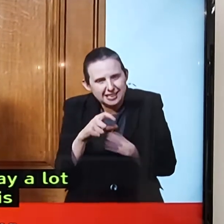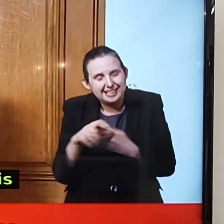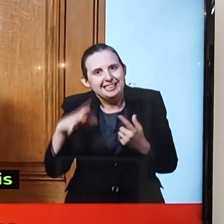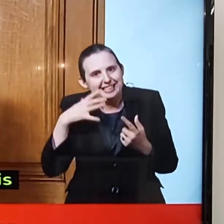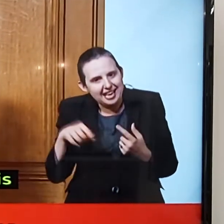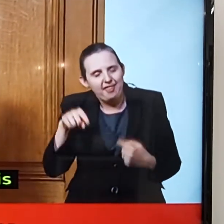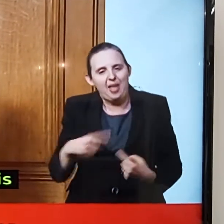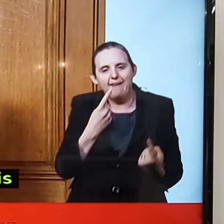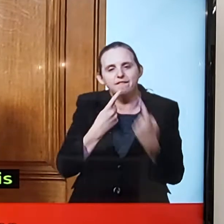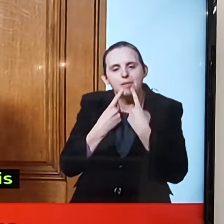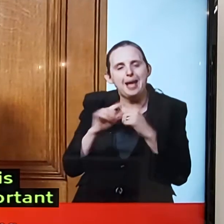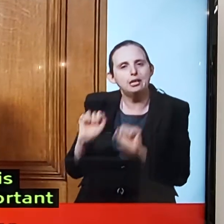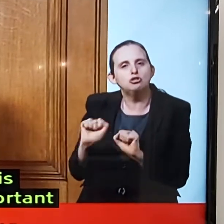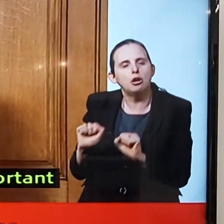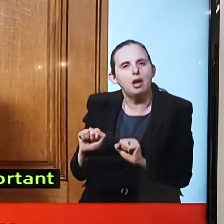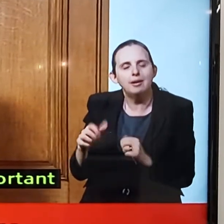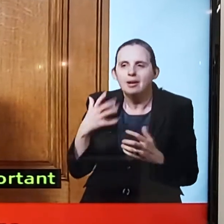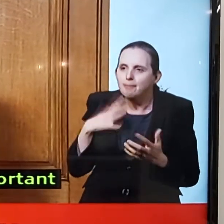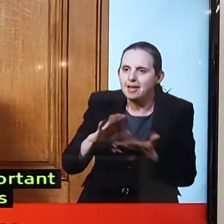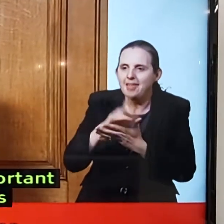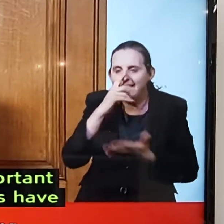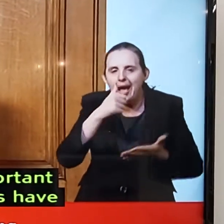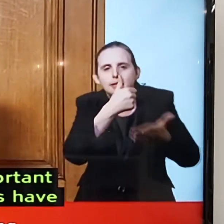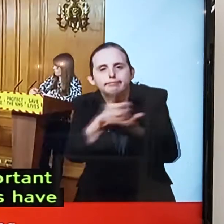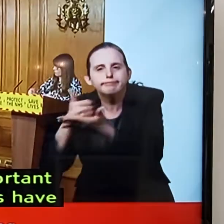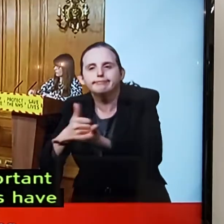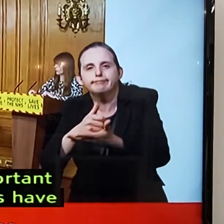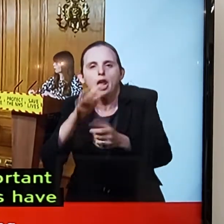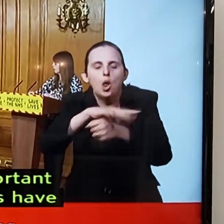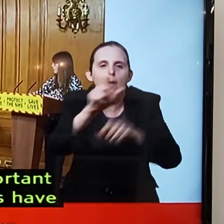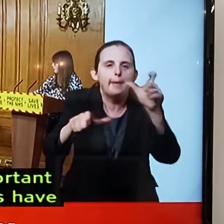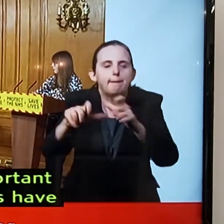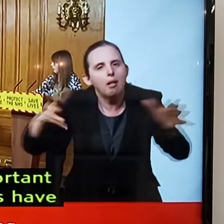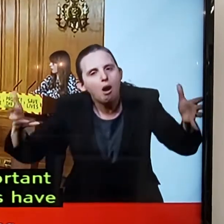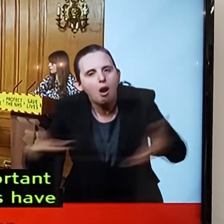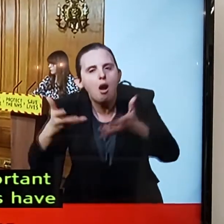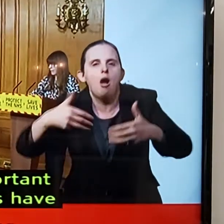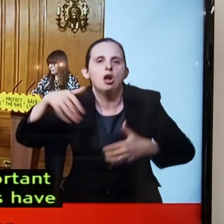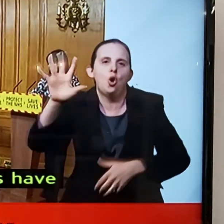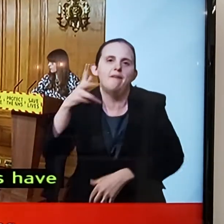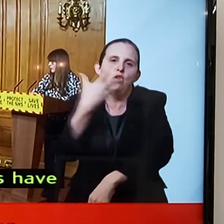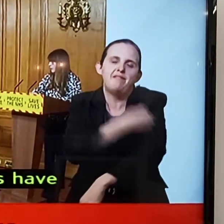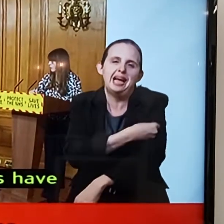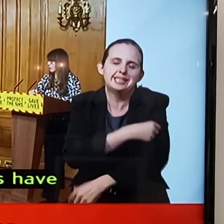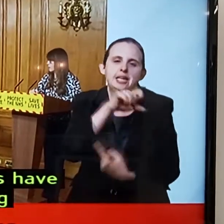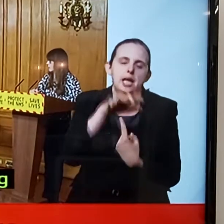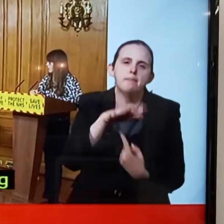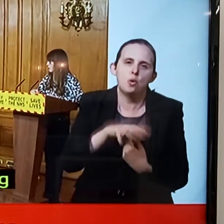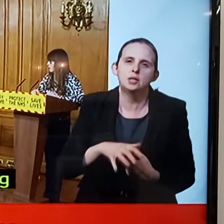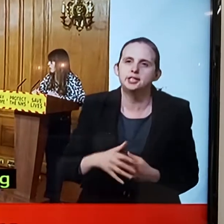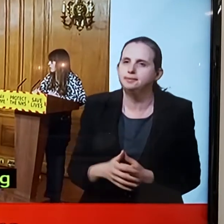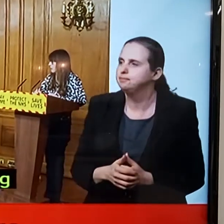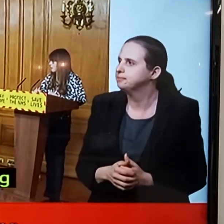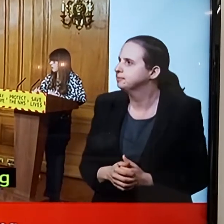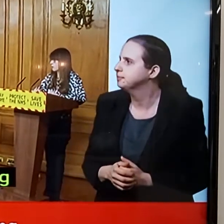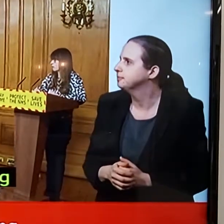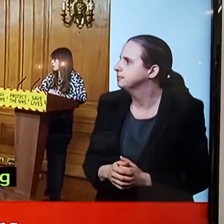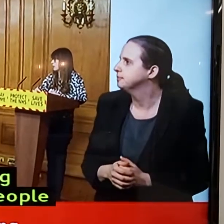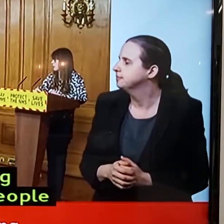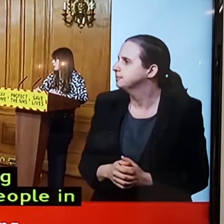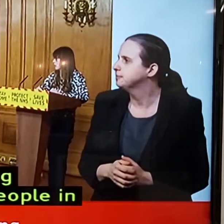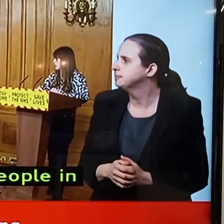that allows them to access and support people in their programmes. I'll just add on, particularly on the dexamethasone. So